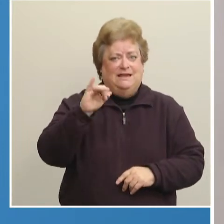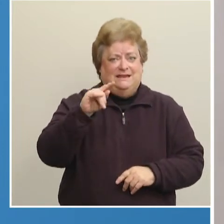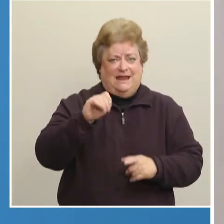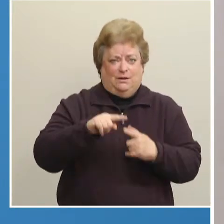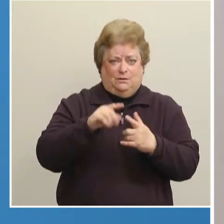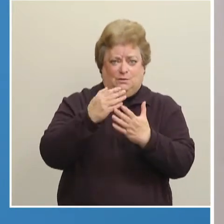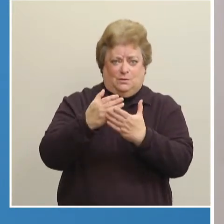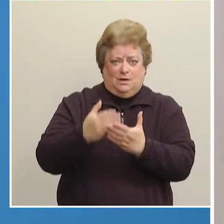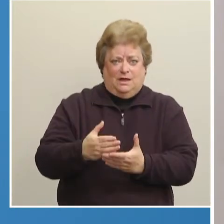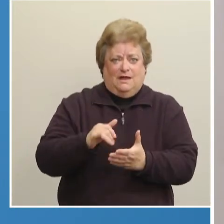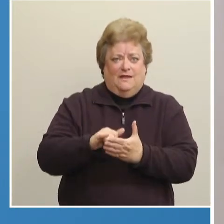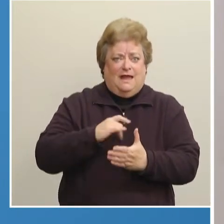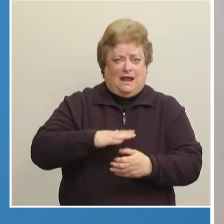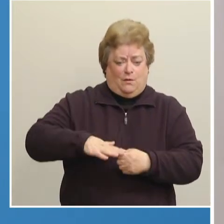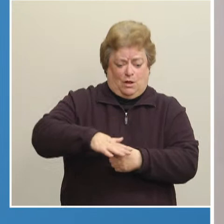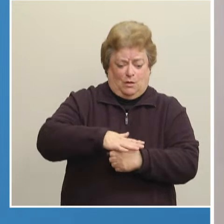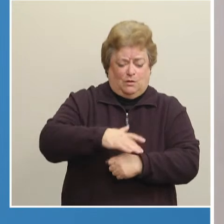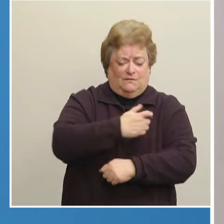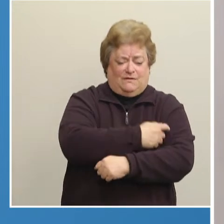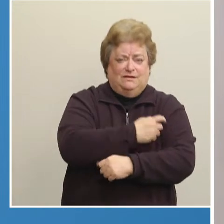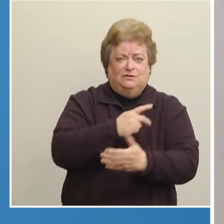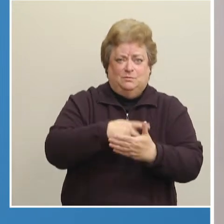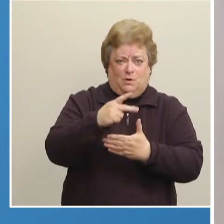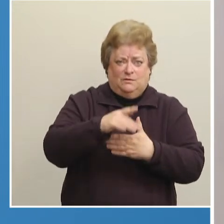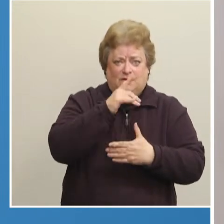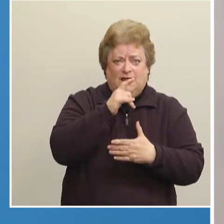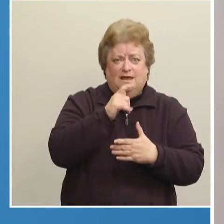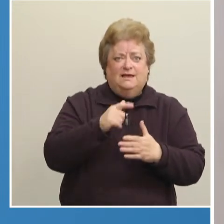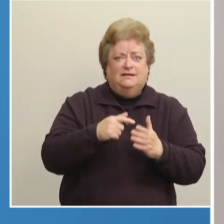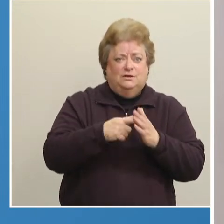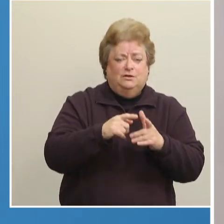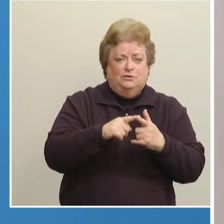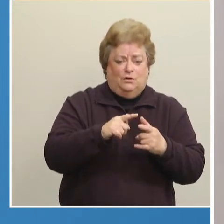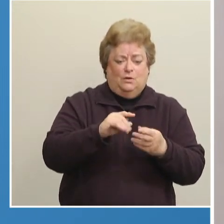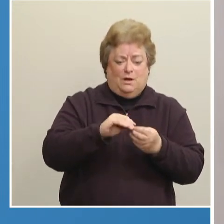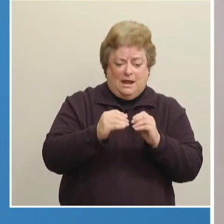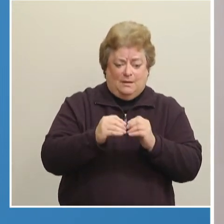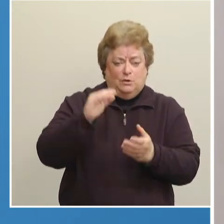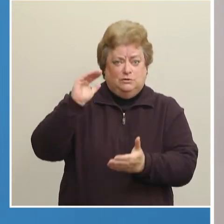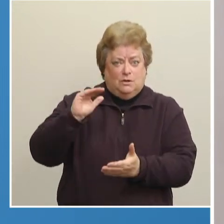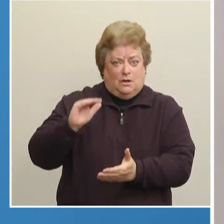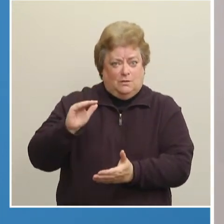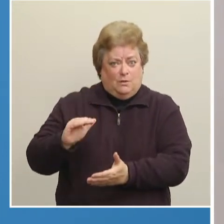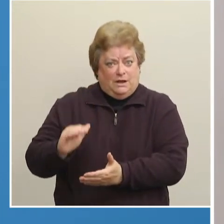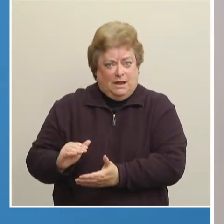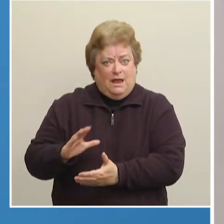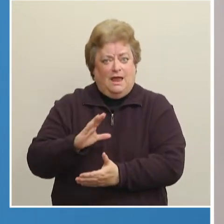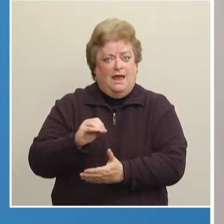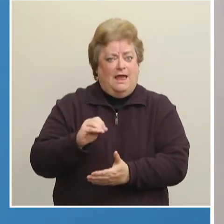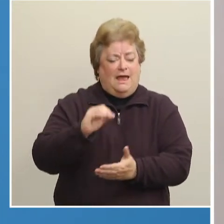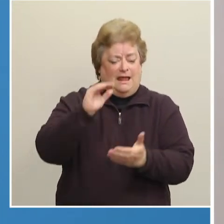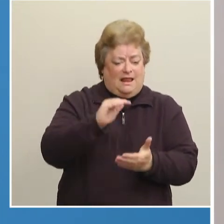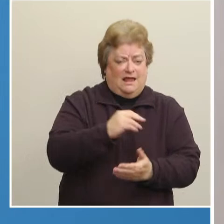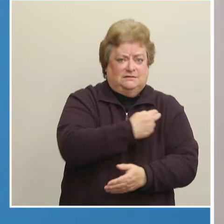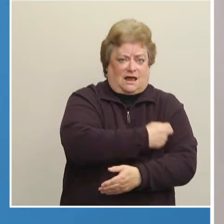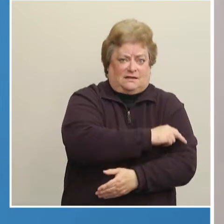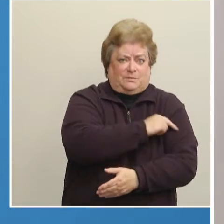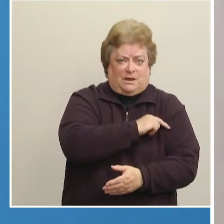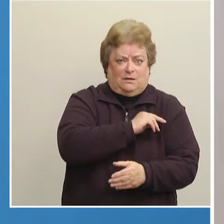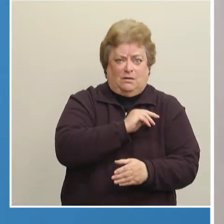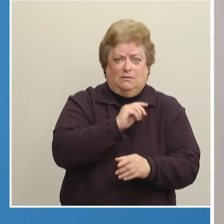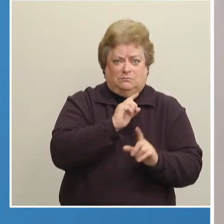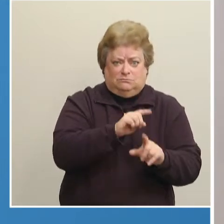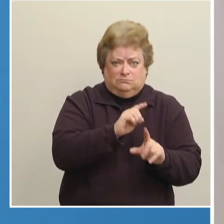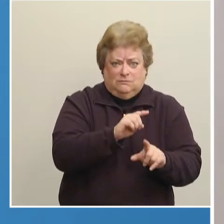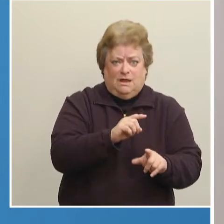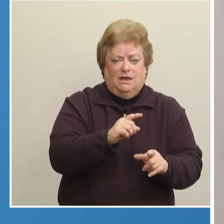that our local vaccination program is contributing to the lower case numbers and fewer local hospitalizations that we have witnessed in Lincoln